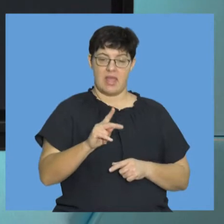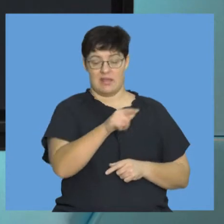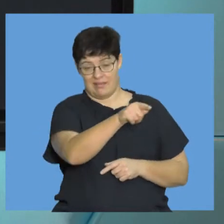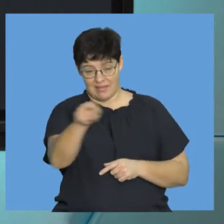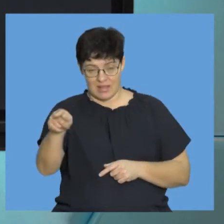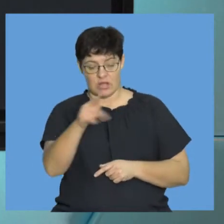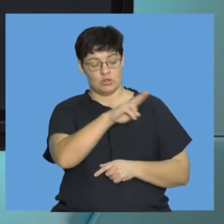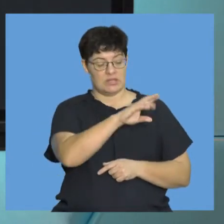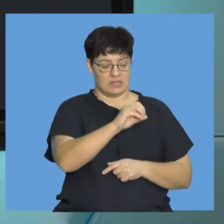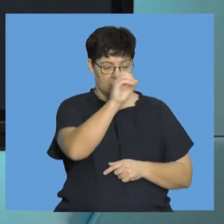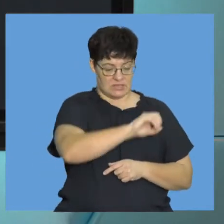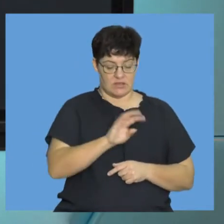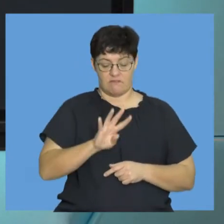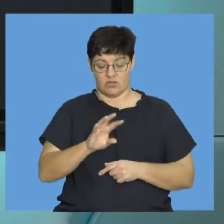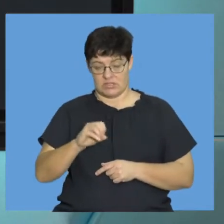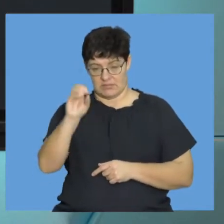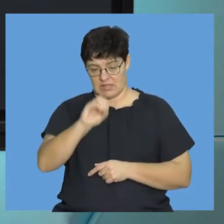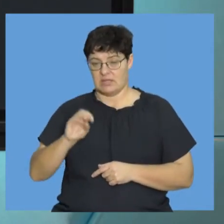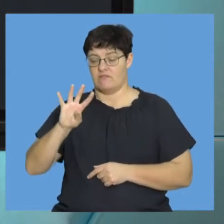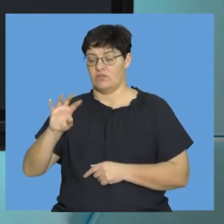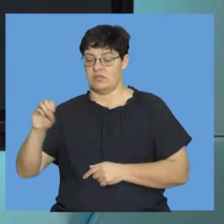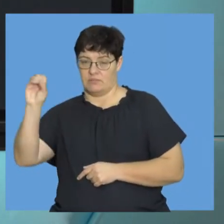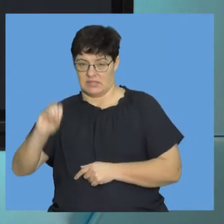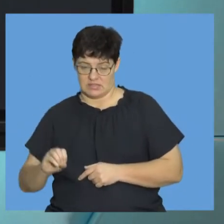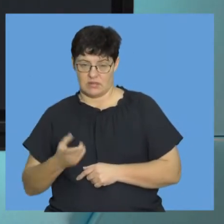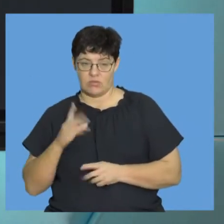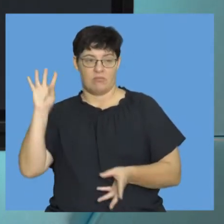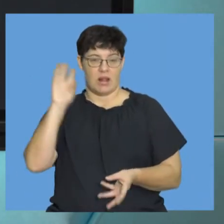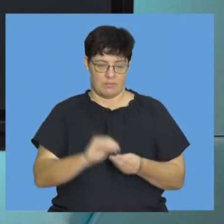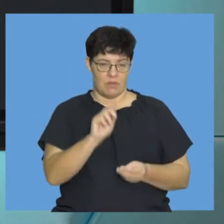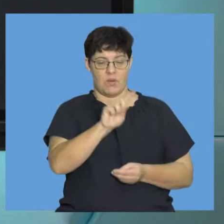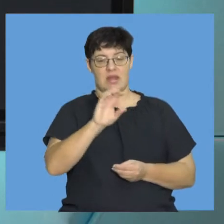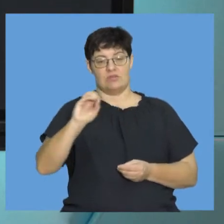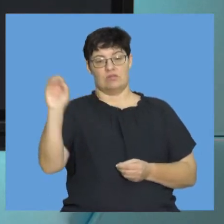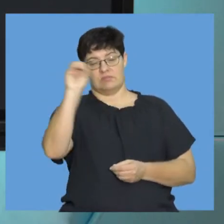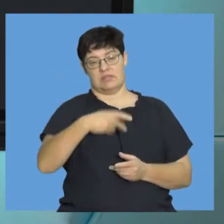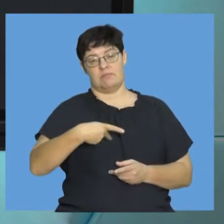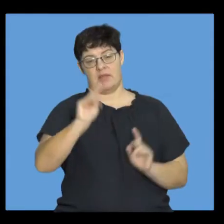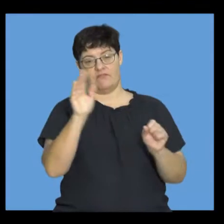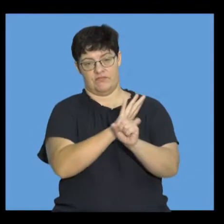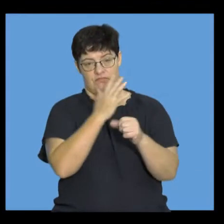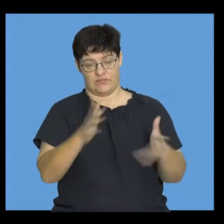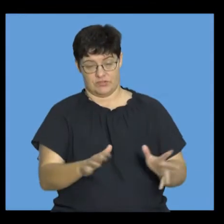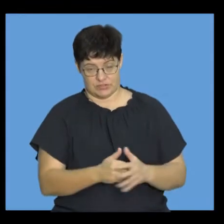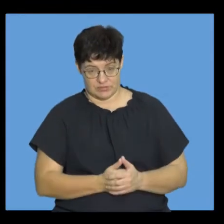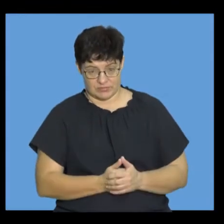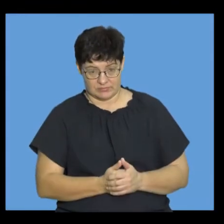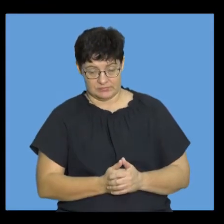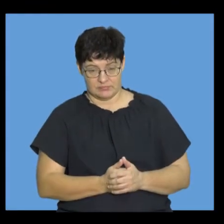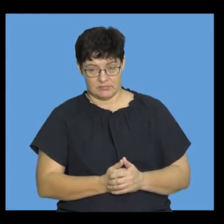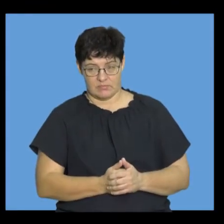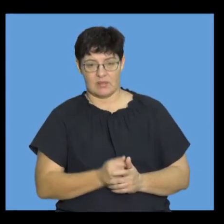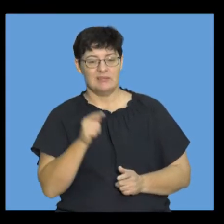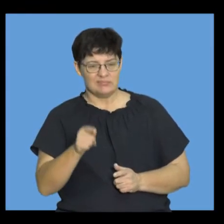20%, 40%, 40% to cover the 100% payment. Right. Obviously, this is just